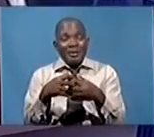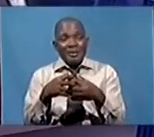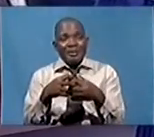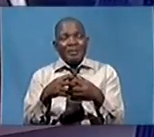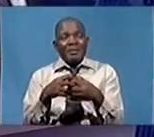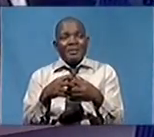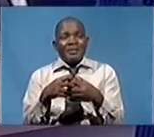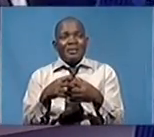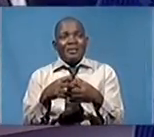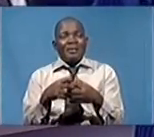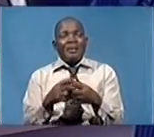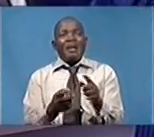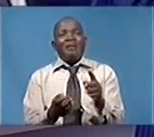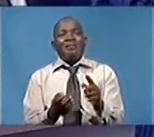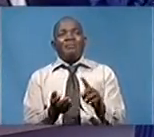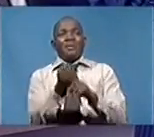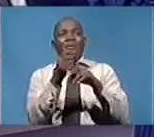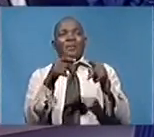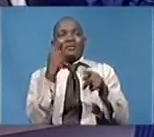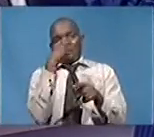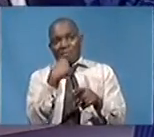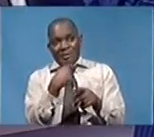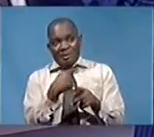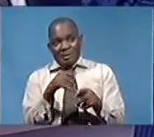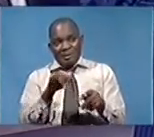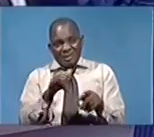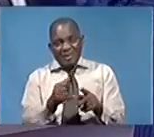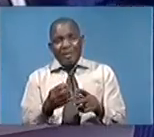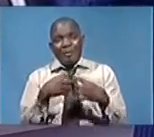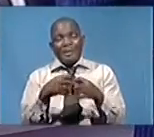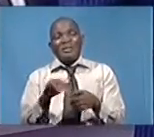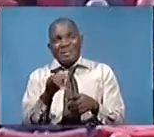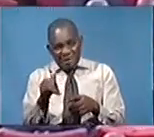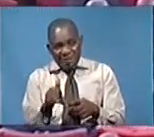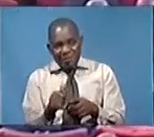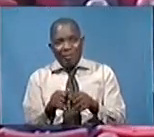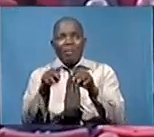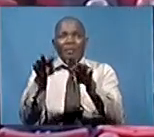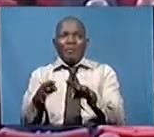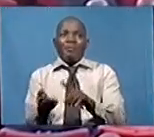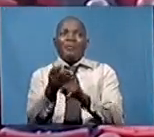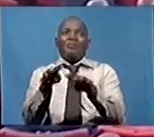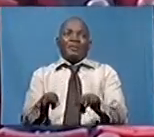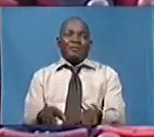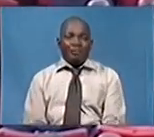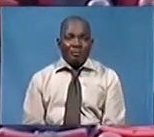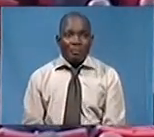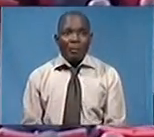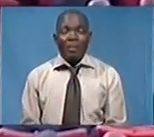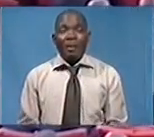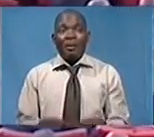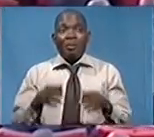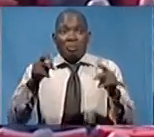recognition. It yes. is that same machine. Yes, but you see, if you